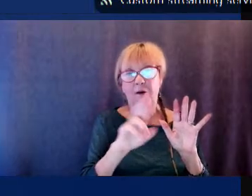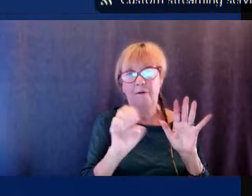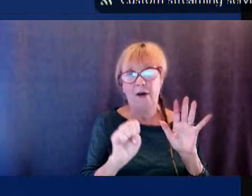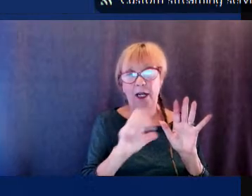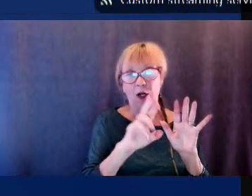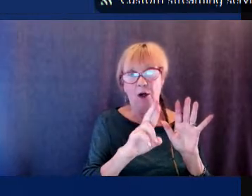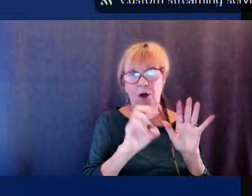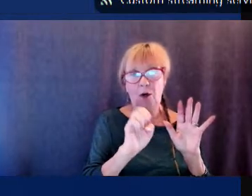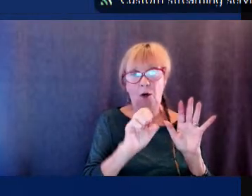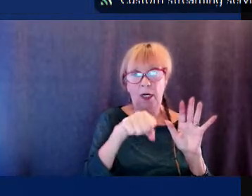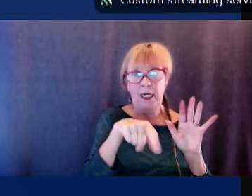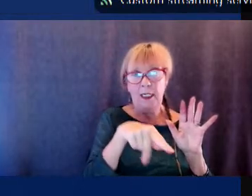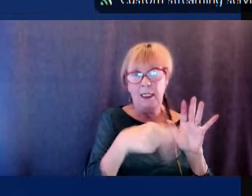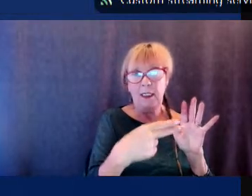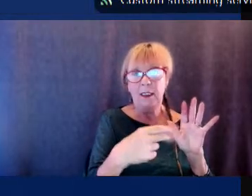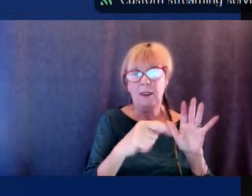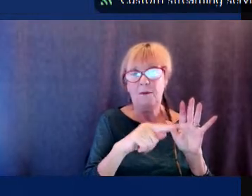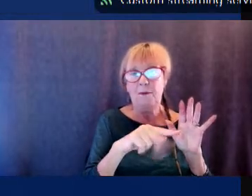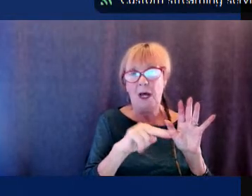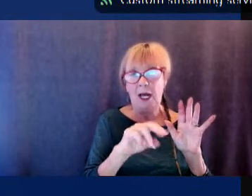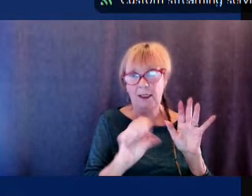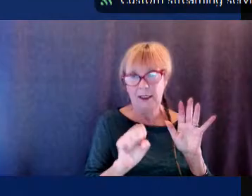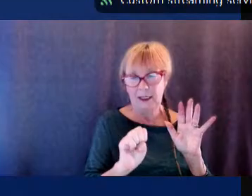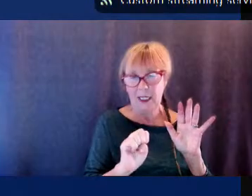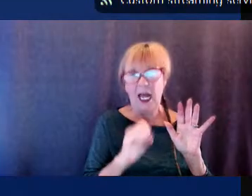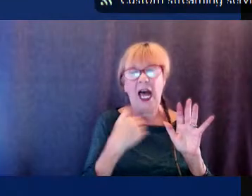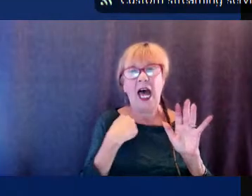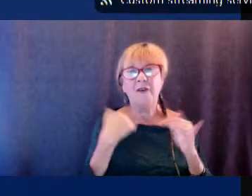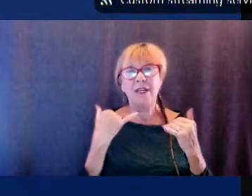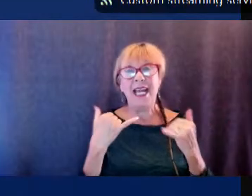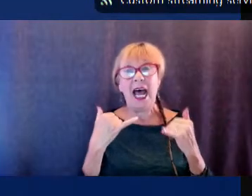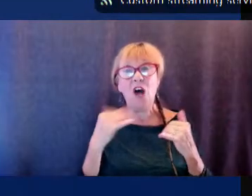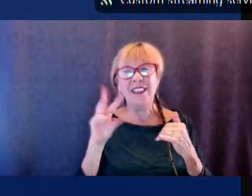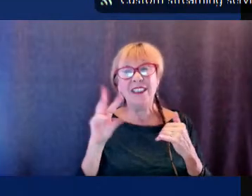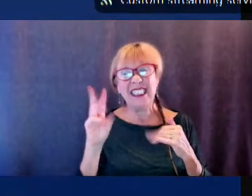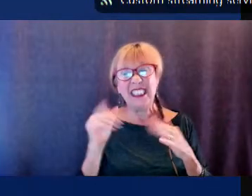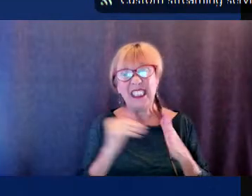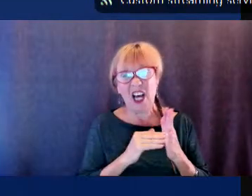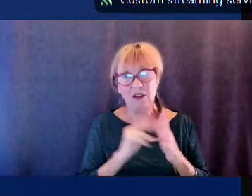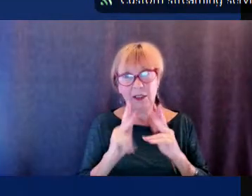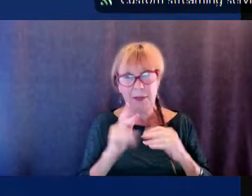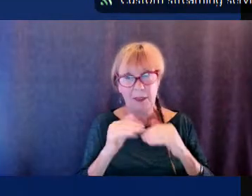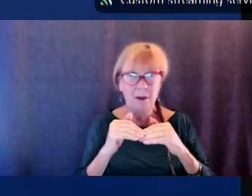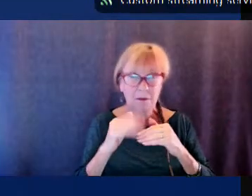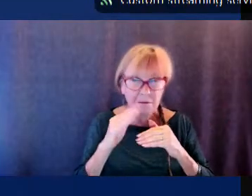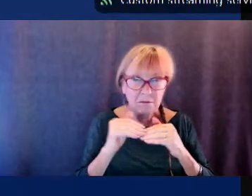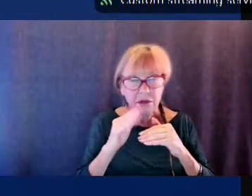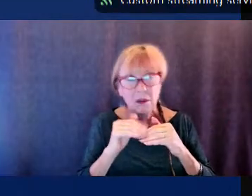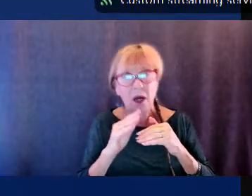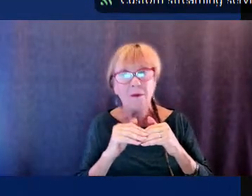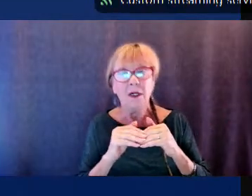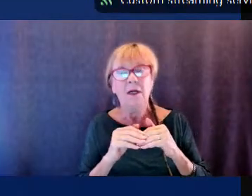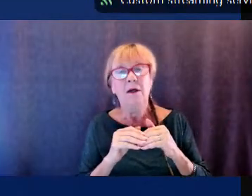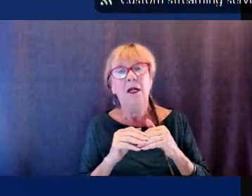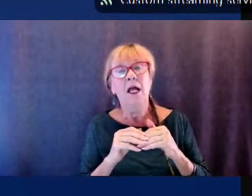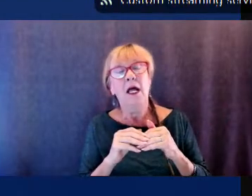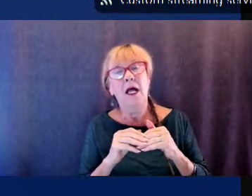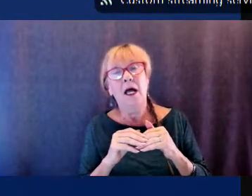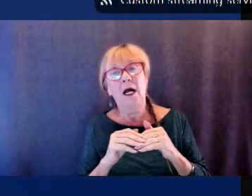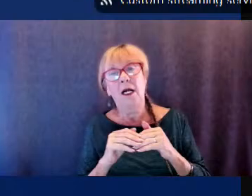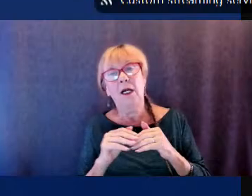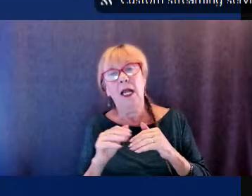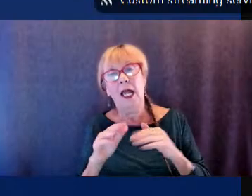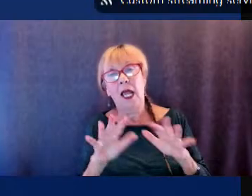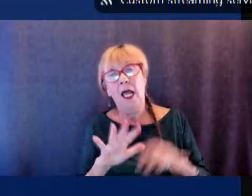about over 6,000 people enrolled in the program now, a little bit over 2,500 active